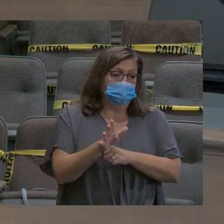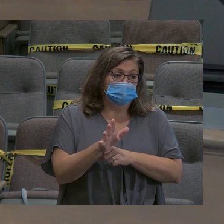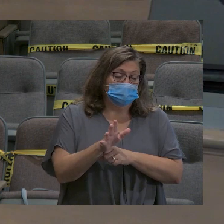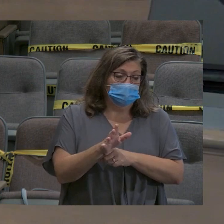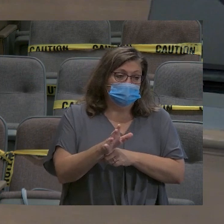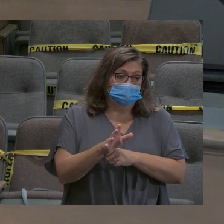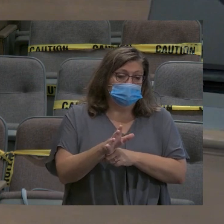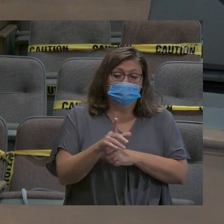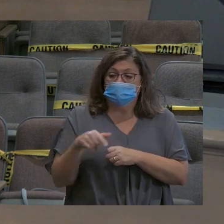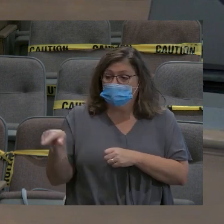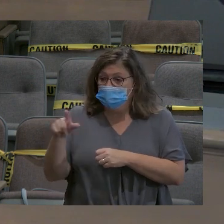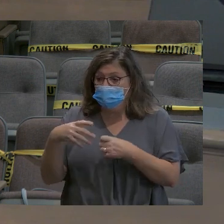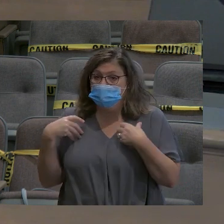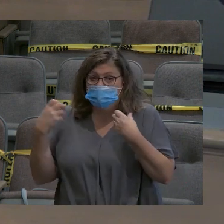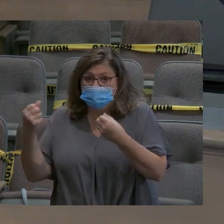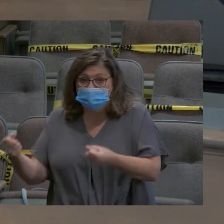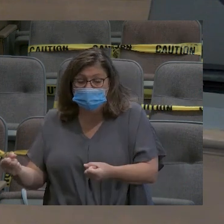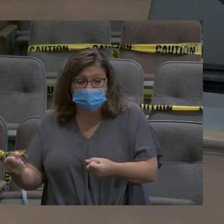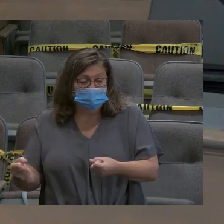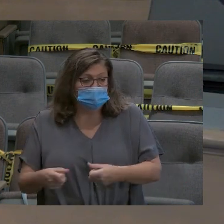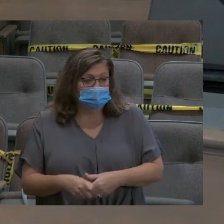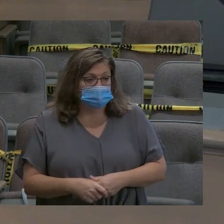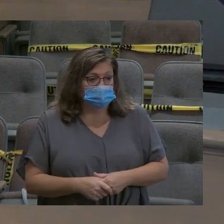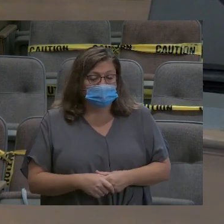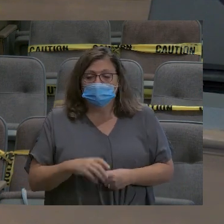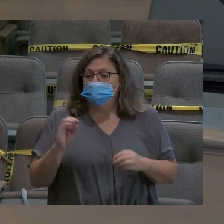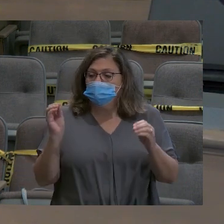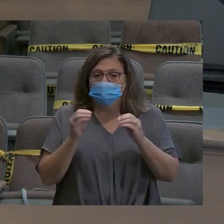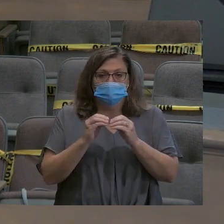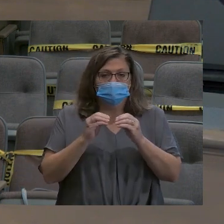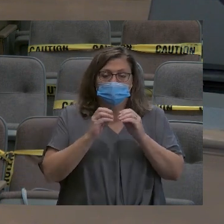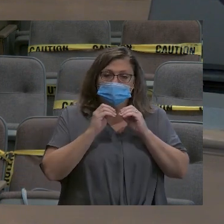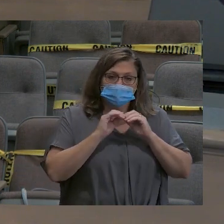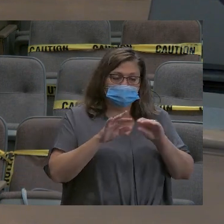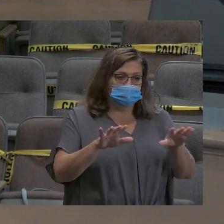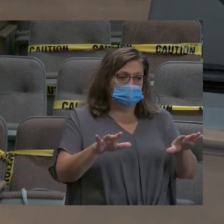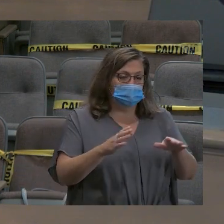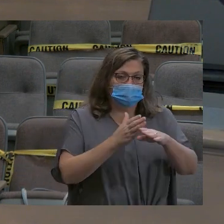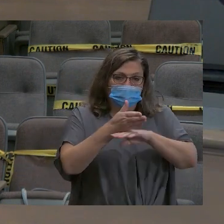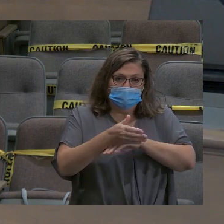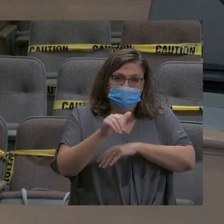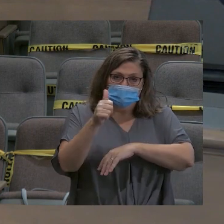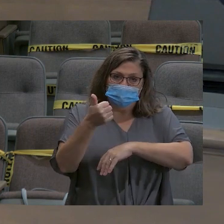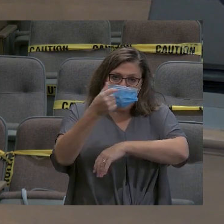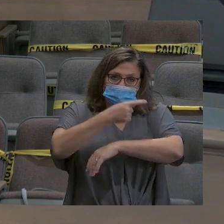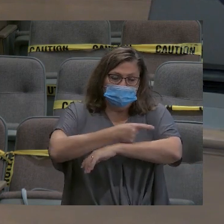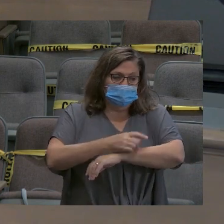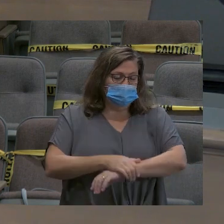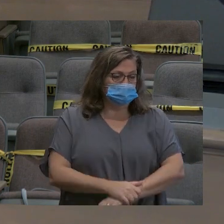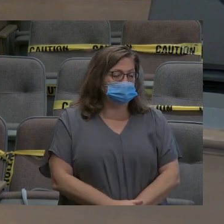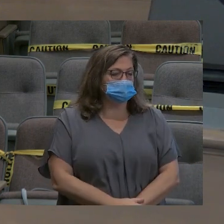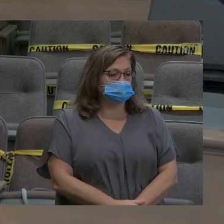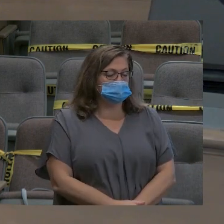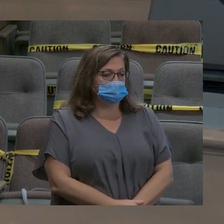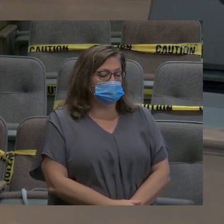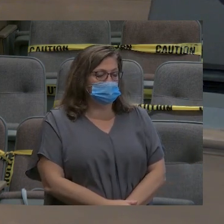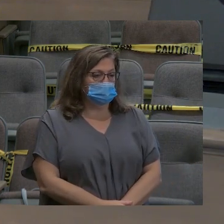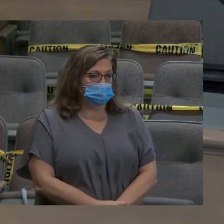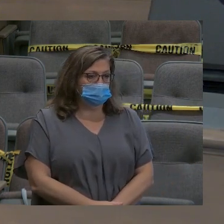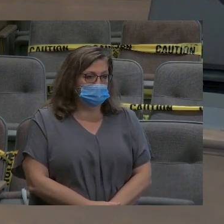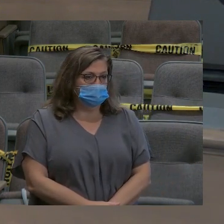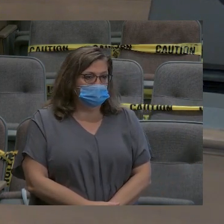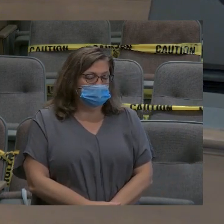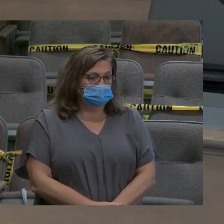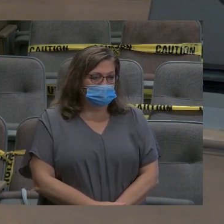who recover from it will no longer be contagious after 10 days. And it's puzzling